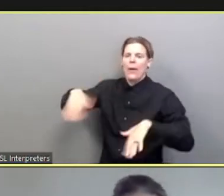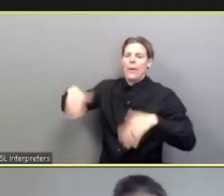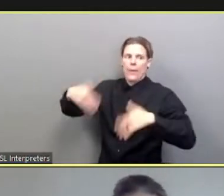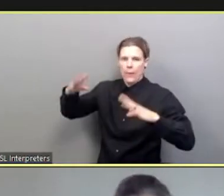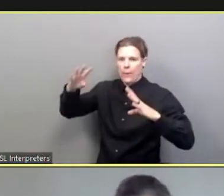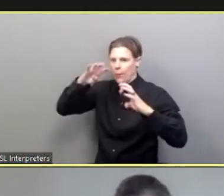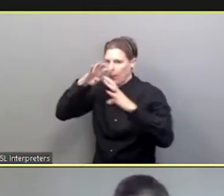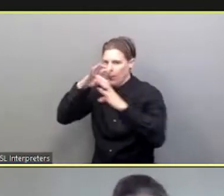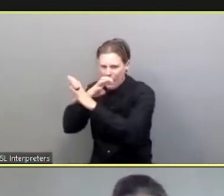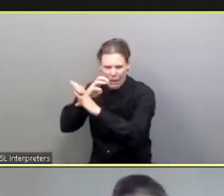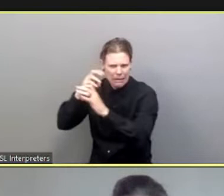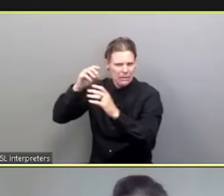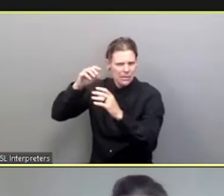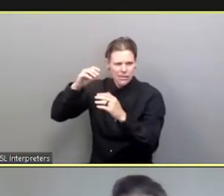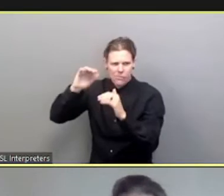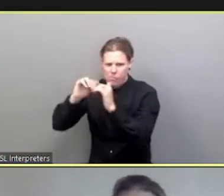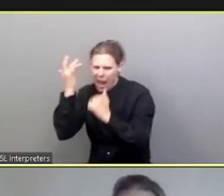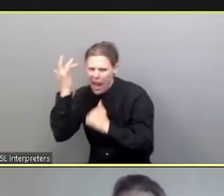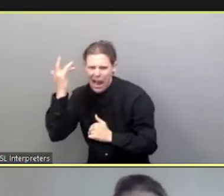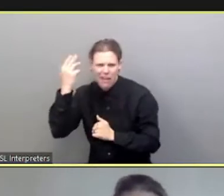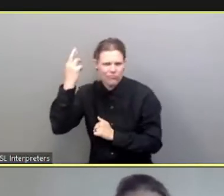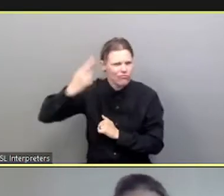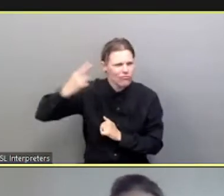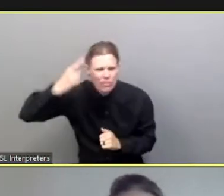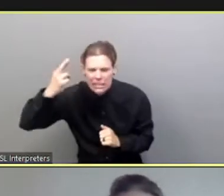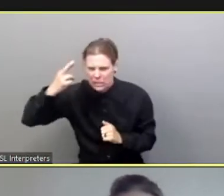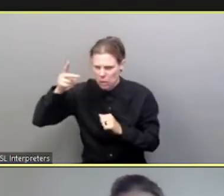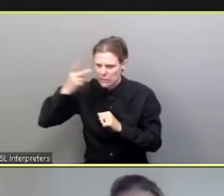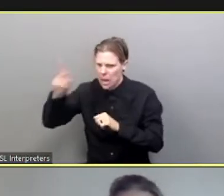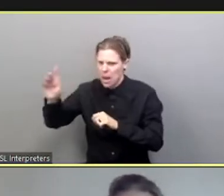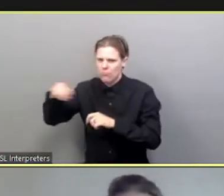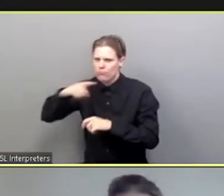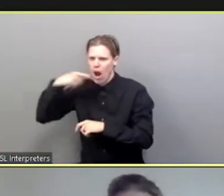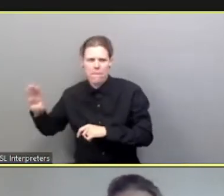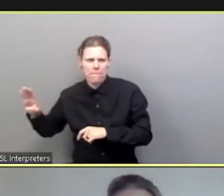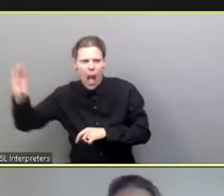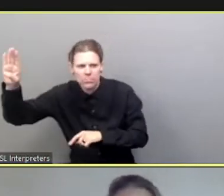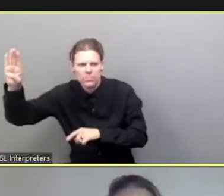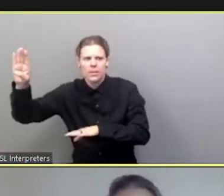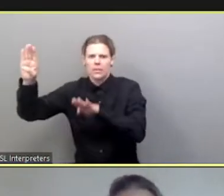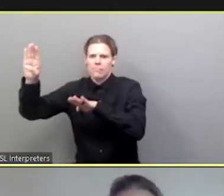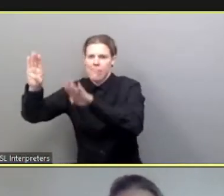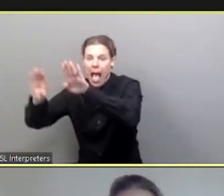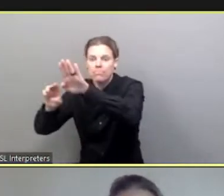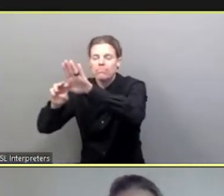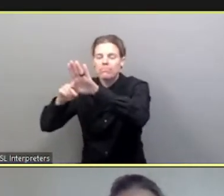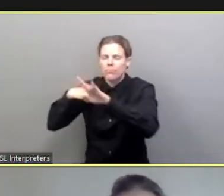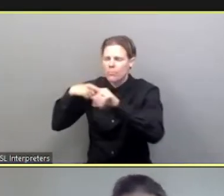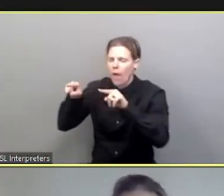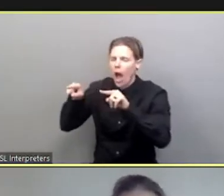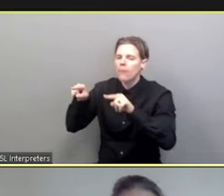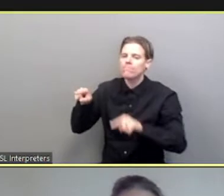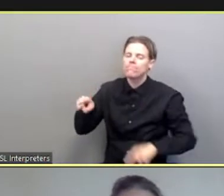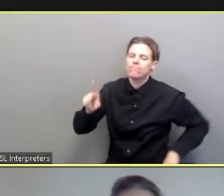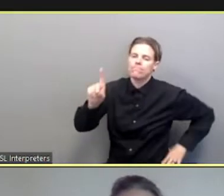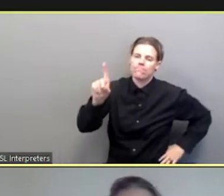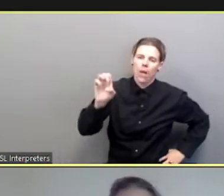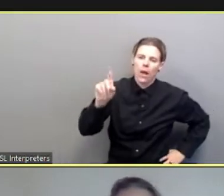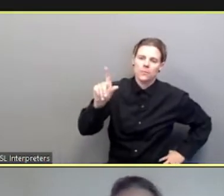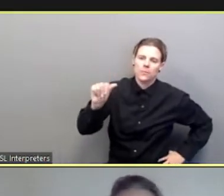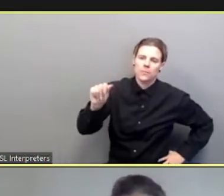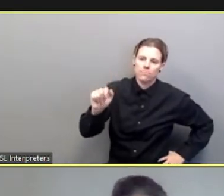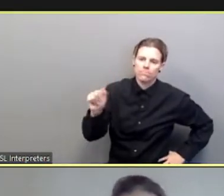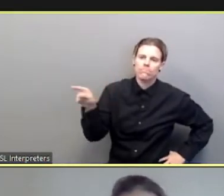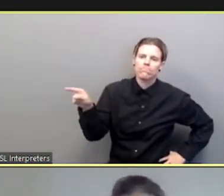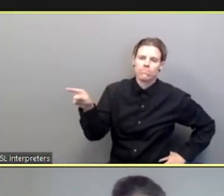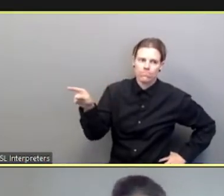surges are primarily driven by Delta. And I think the difference here is that we're seeing lower hospitalizations